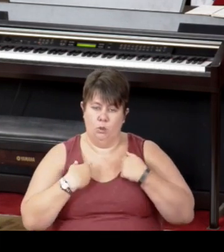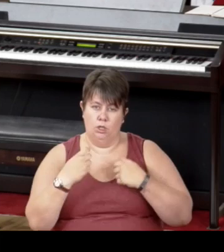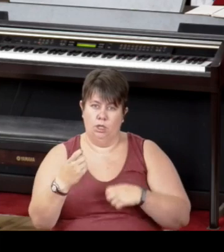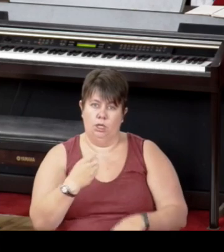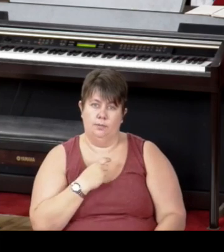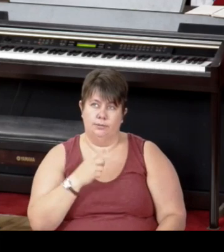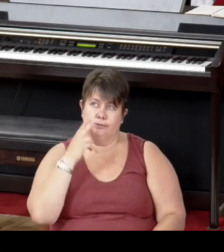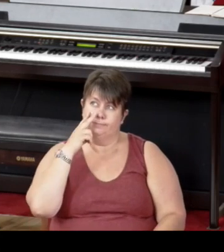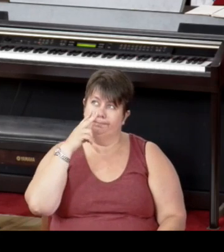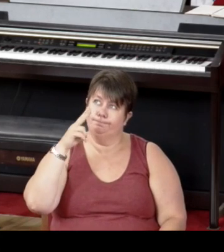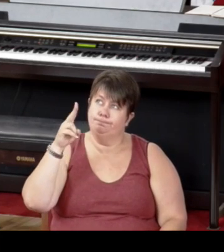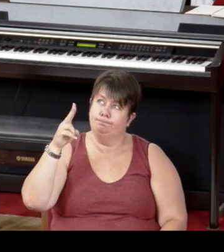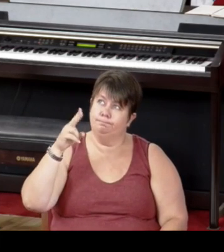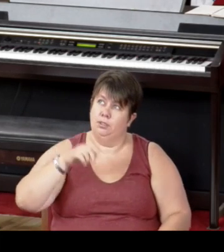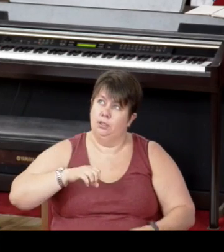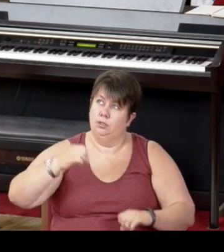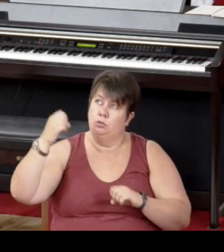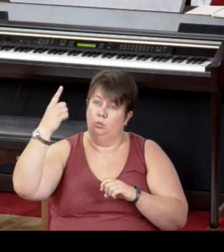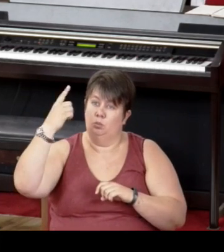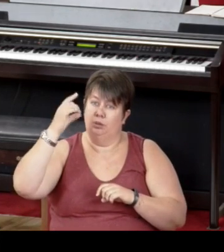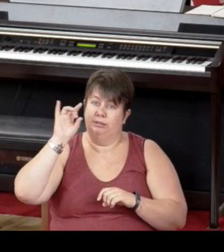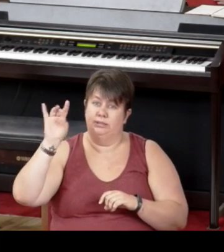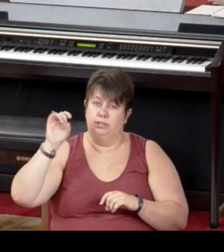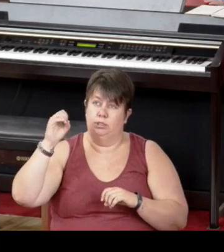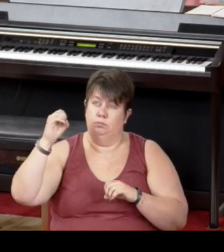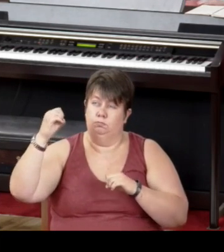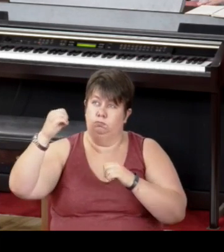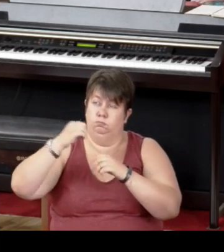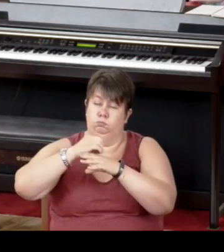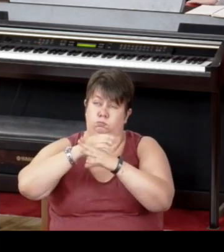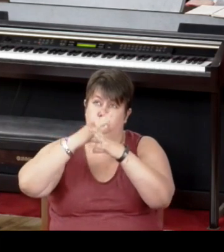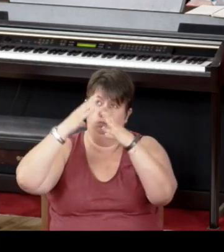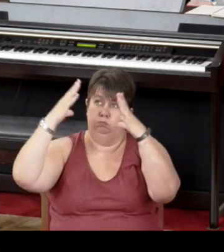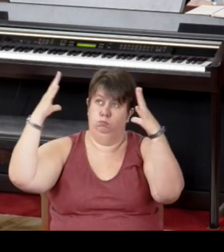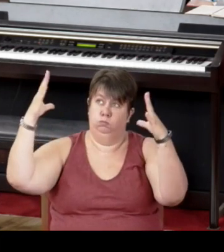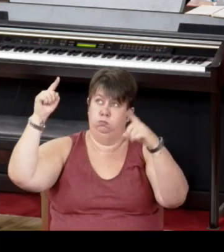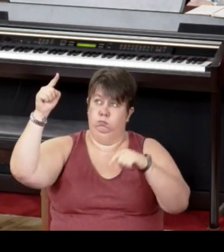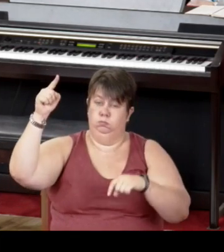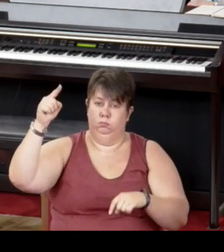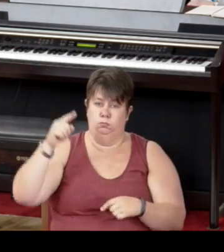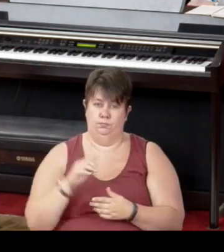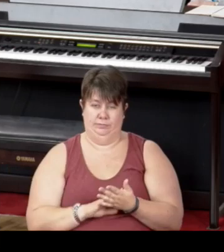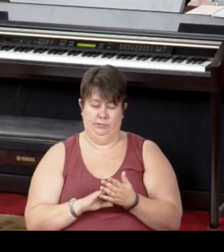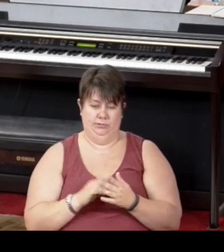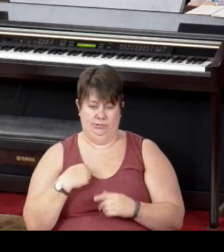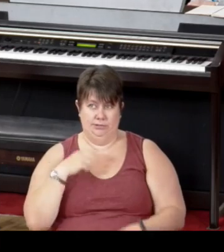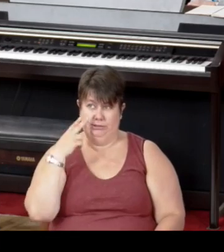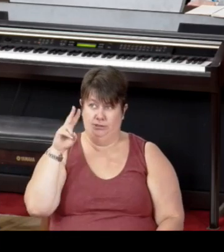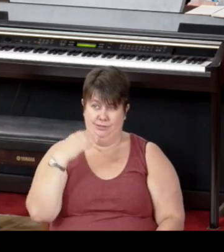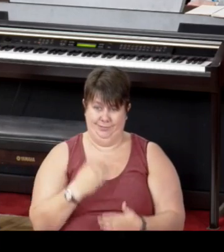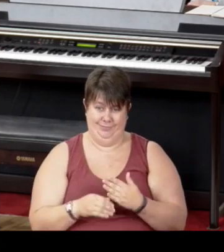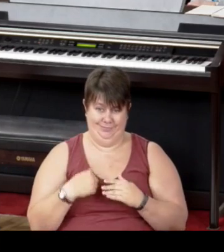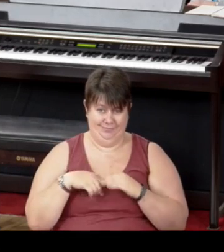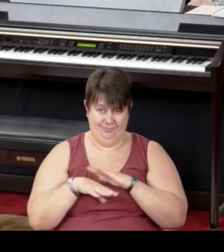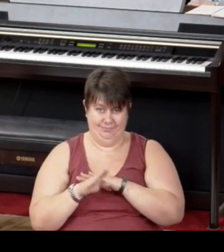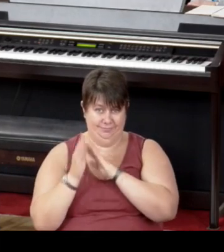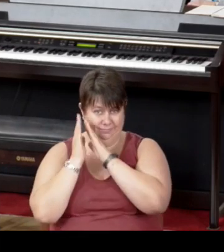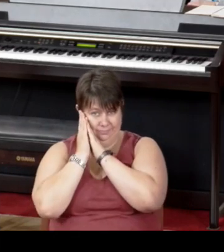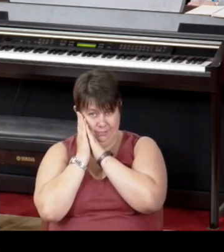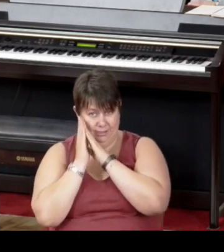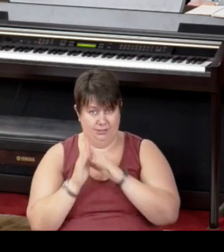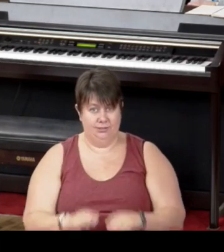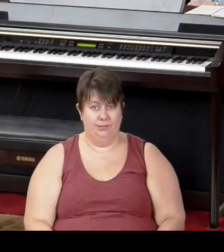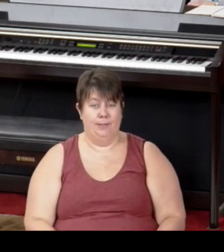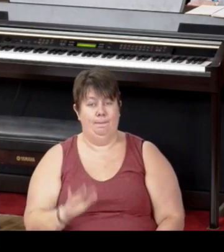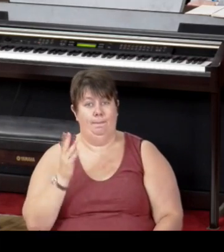I don't know if you've ever seen a morning star. I haven't. Too early in the morning for me. Derek may have